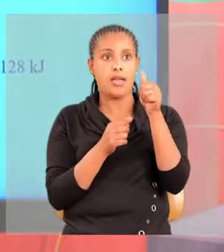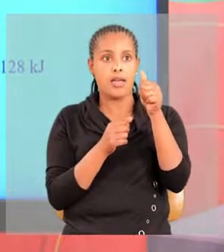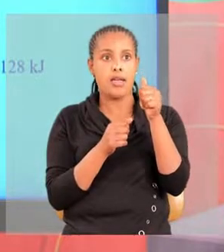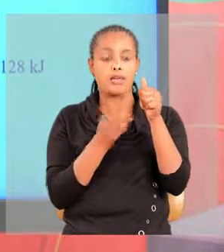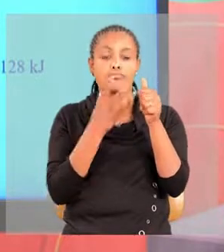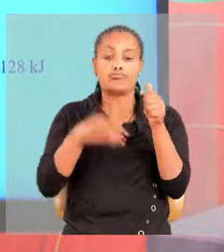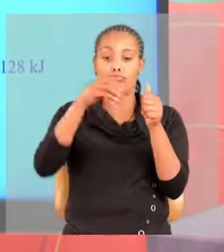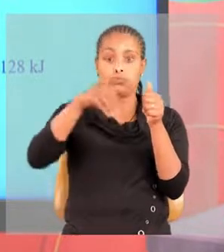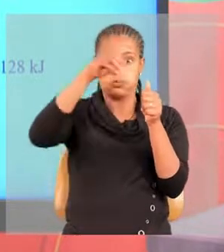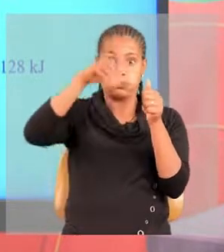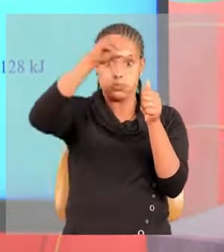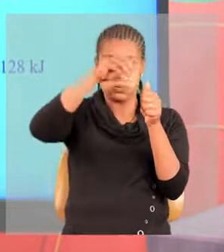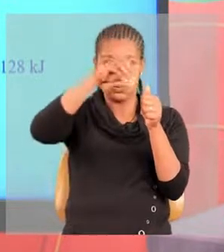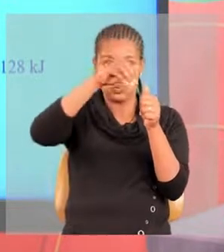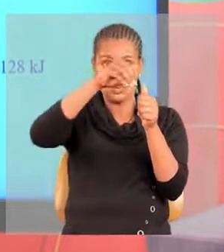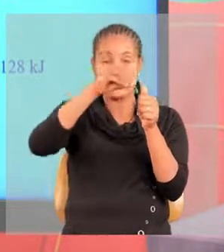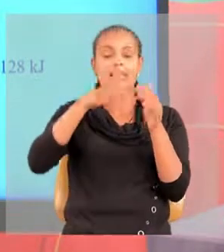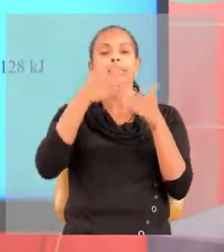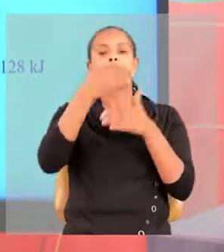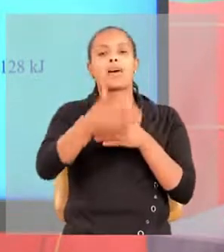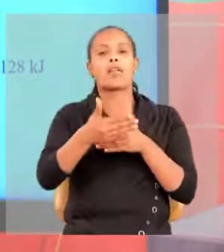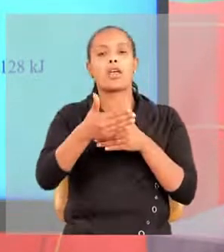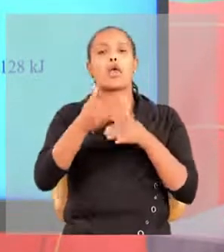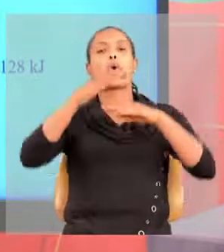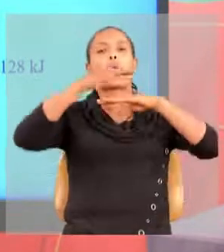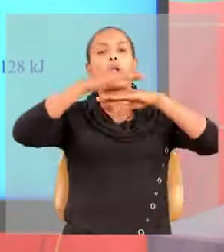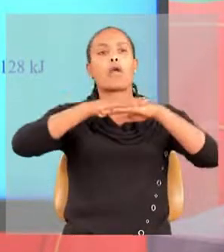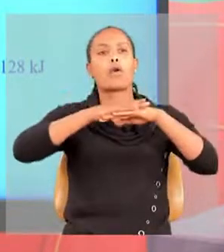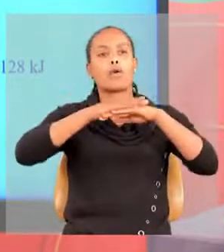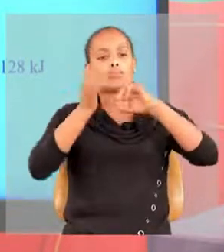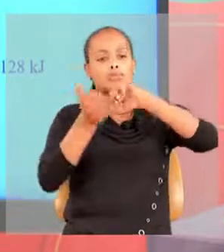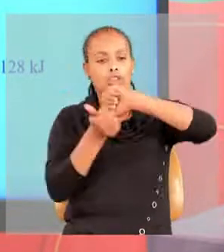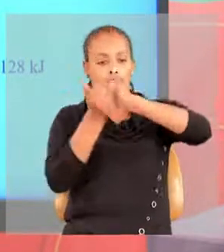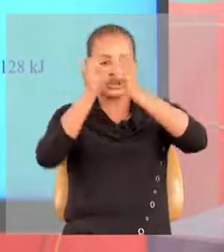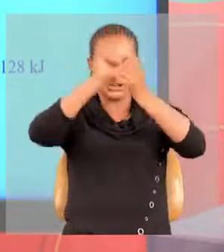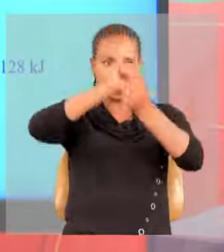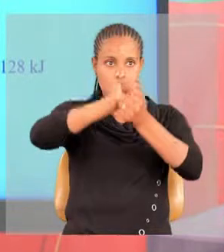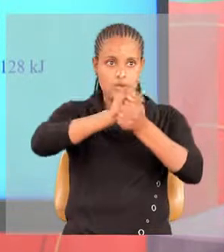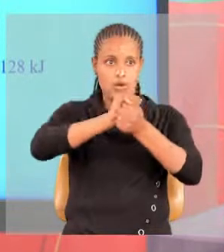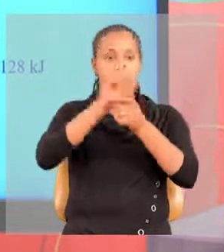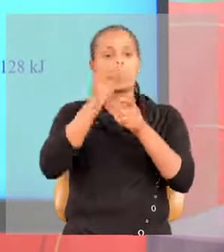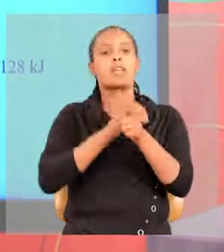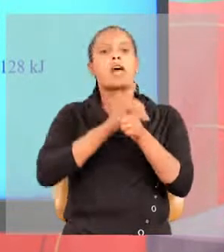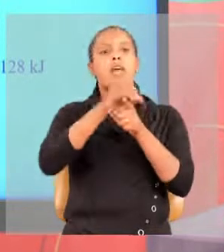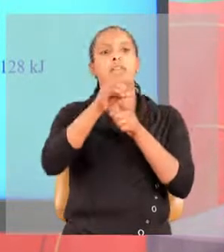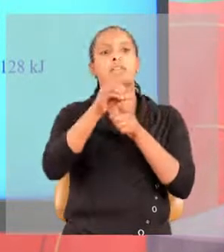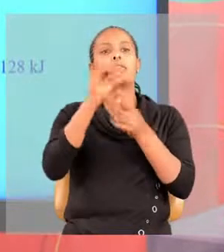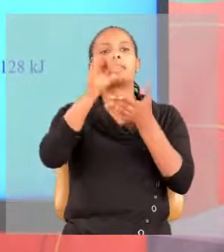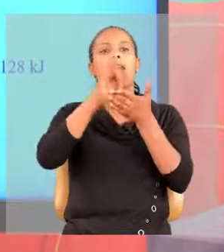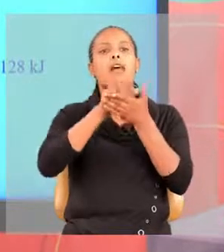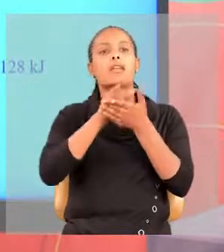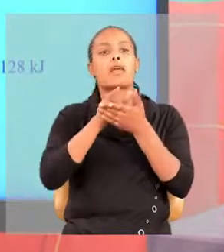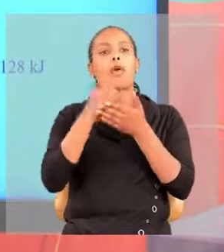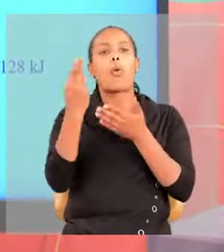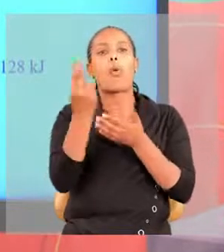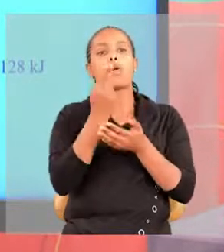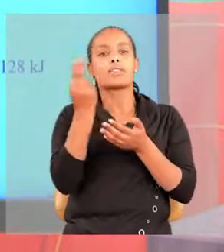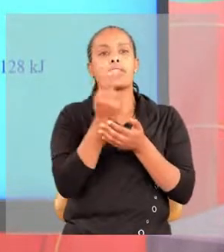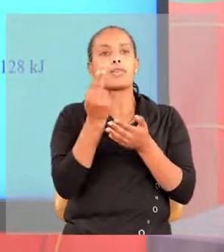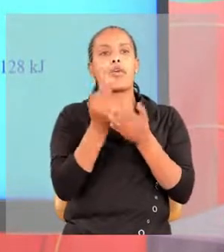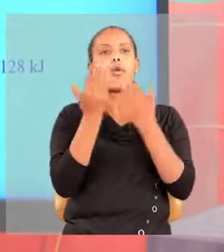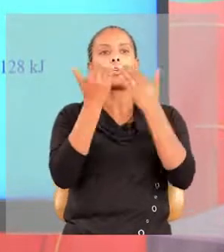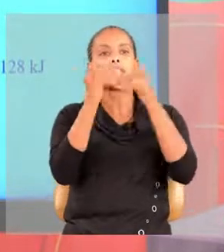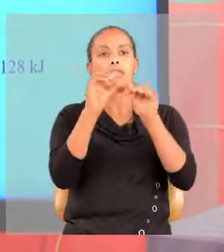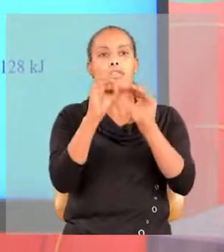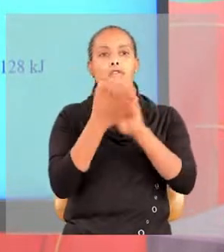is increased, then equilibrium will shift in the direction that consumes